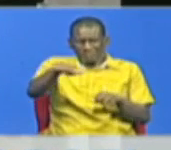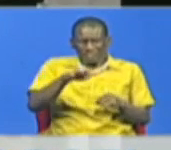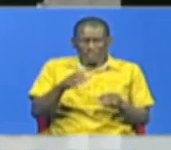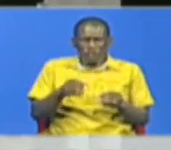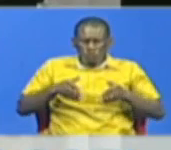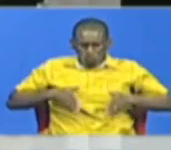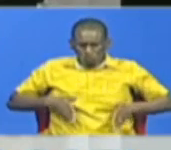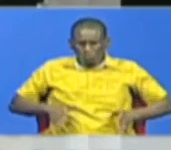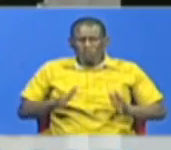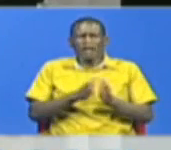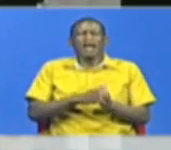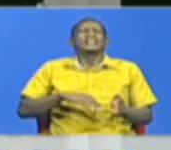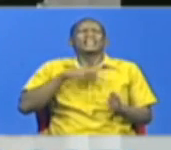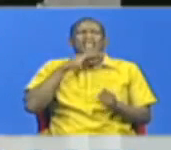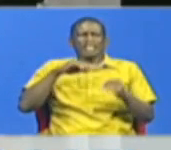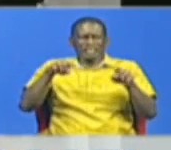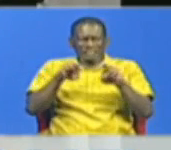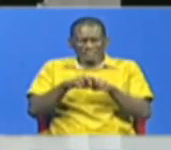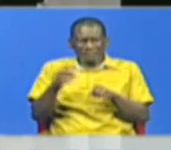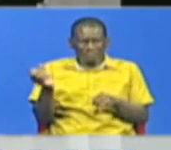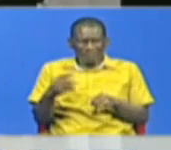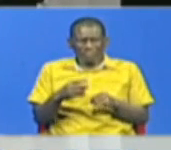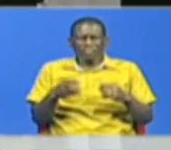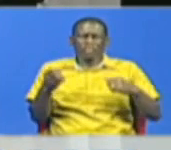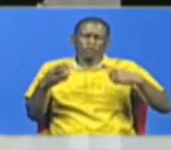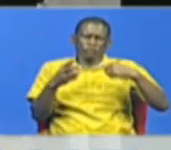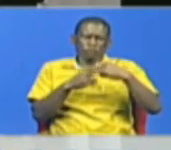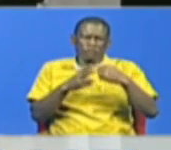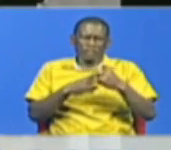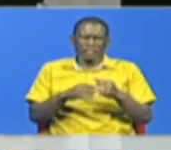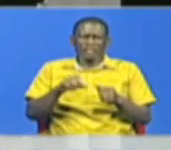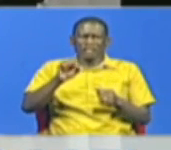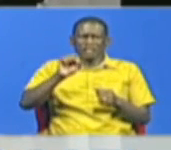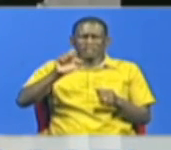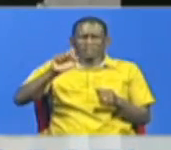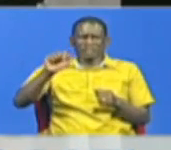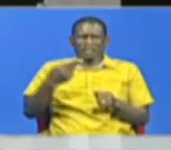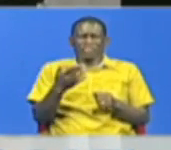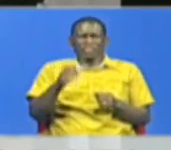born and died in the same month, July. Seth Olale, NTV.